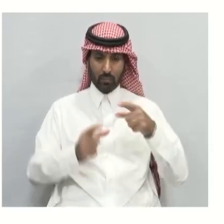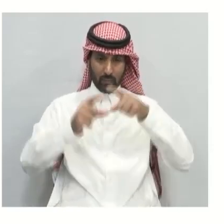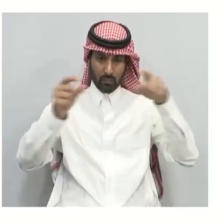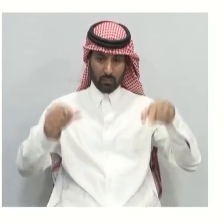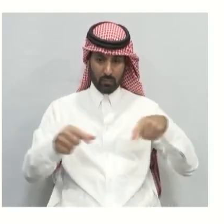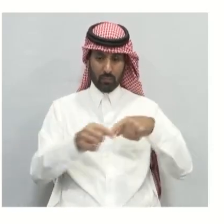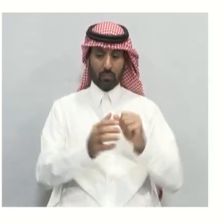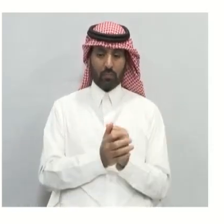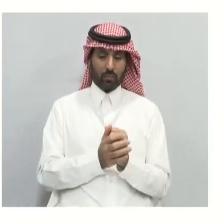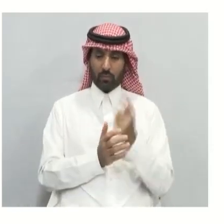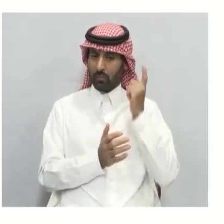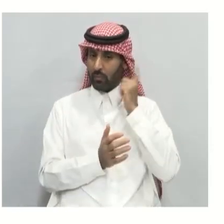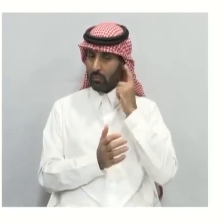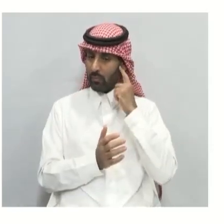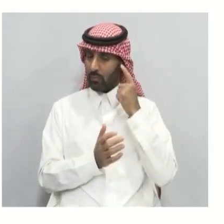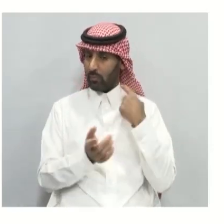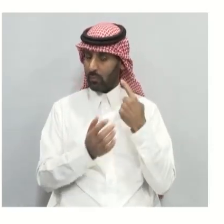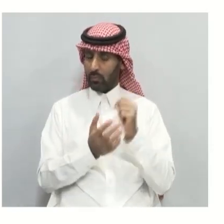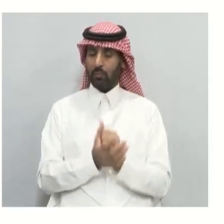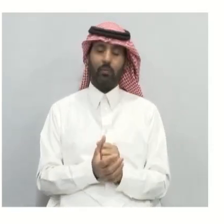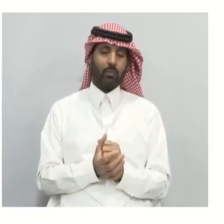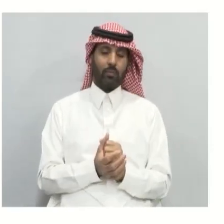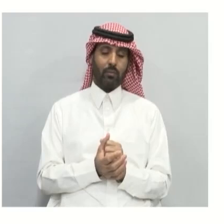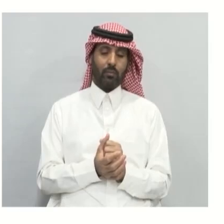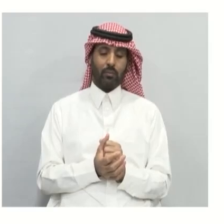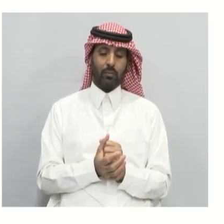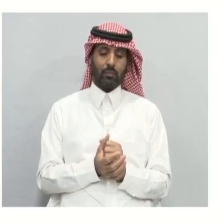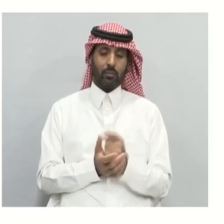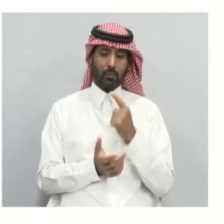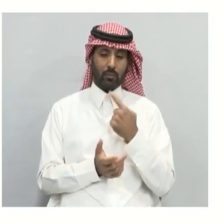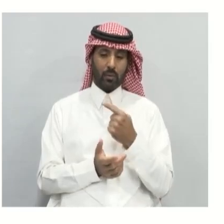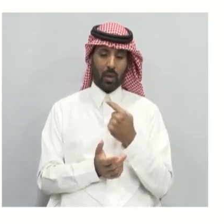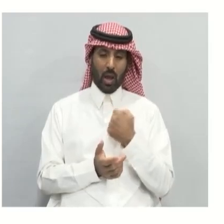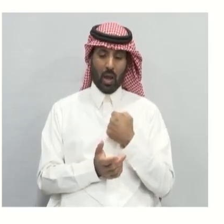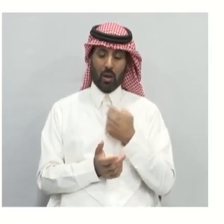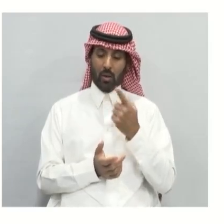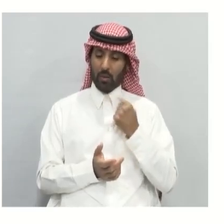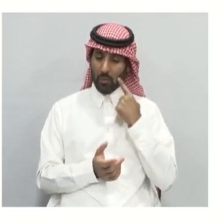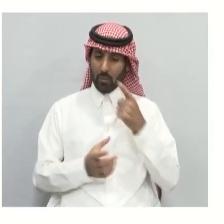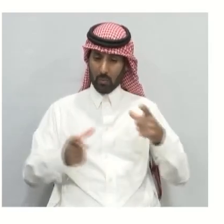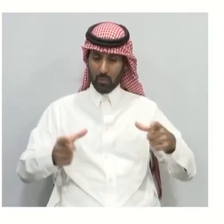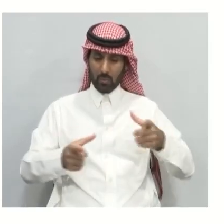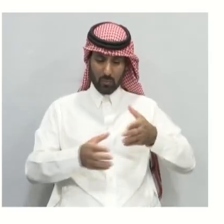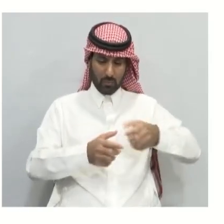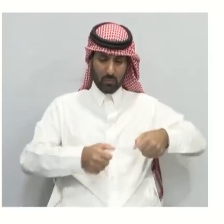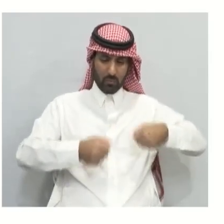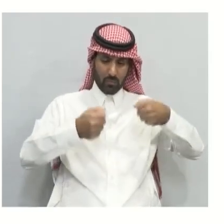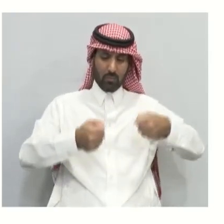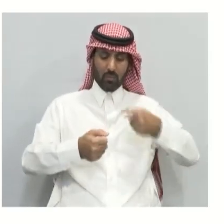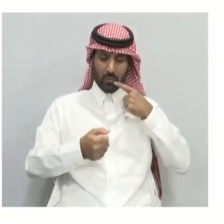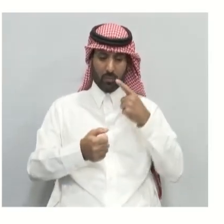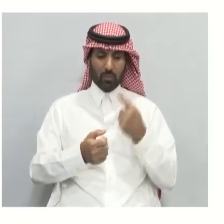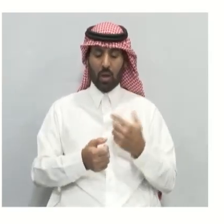boxes. Let's check what he's saying. He would say, I wish I had been a better